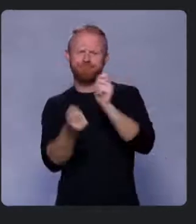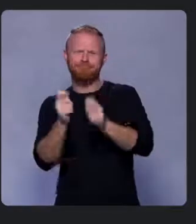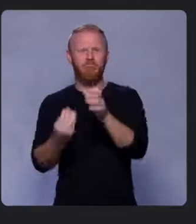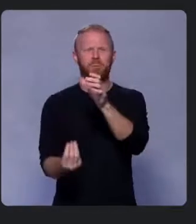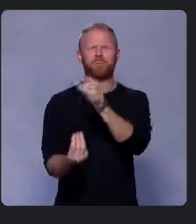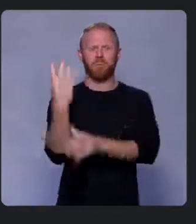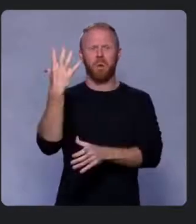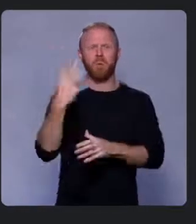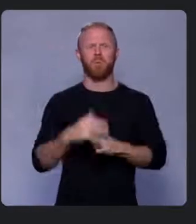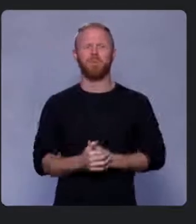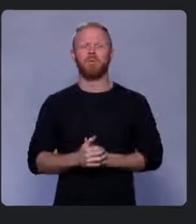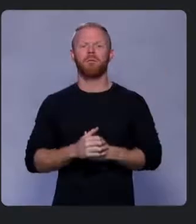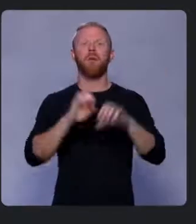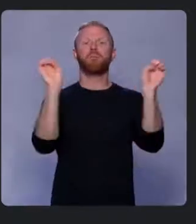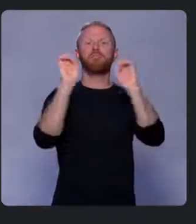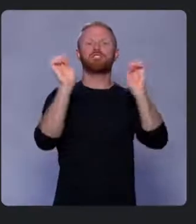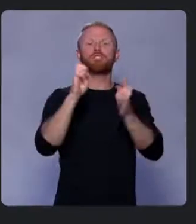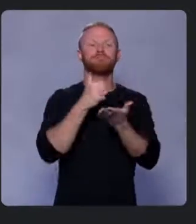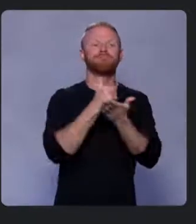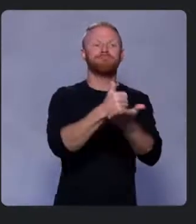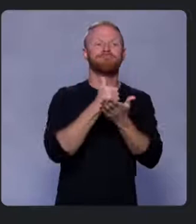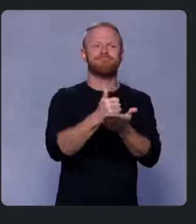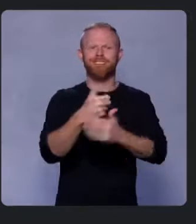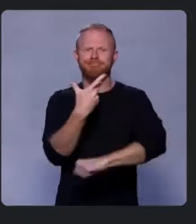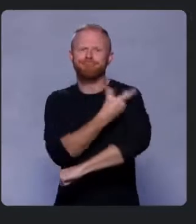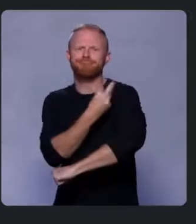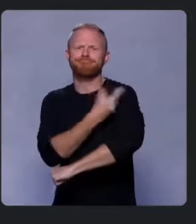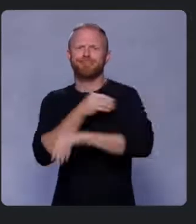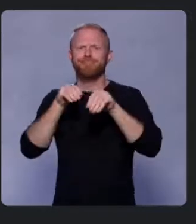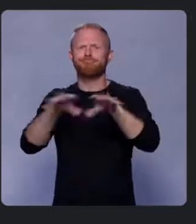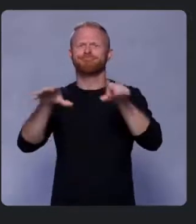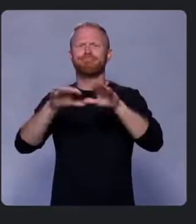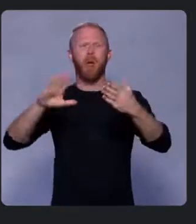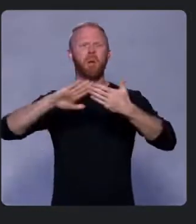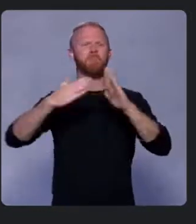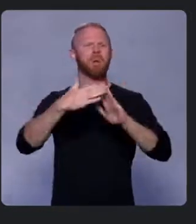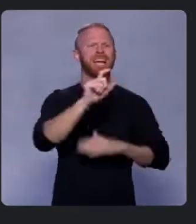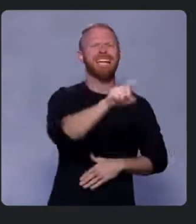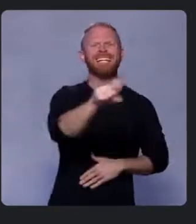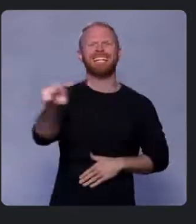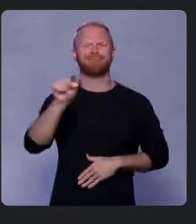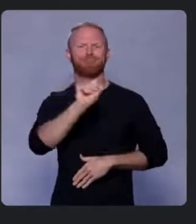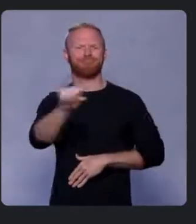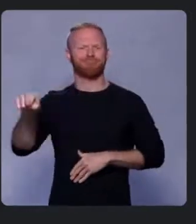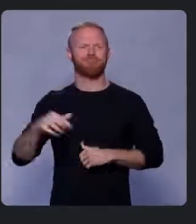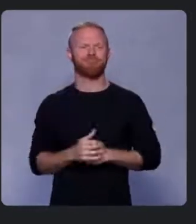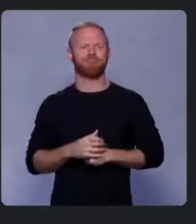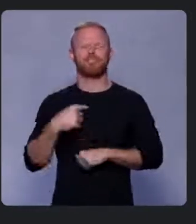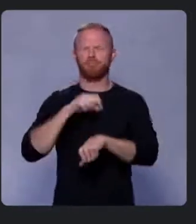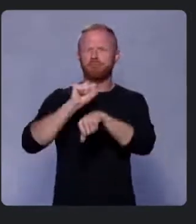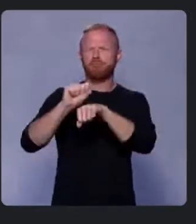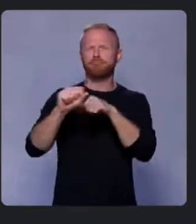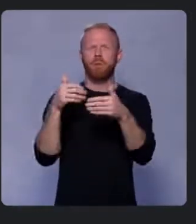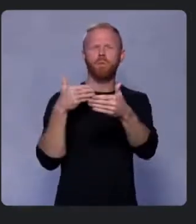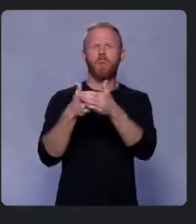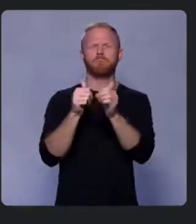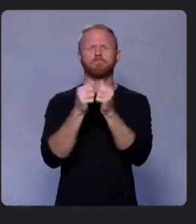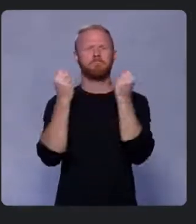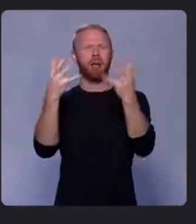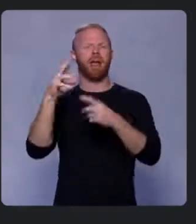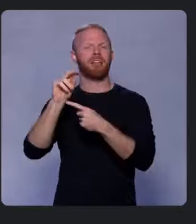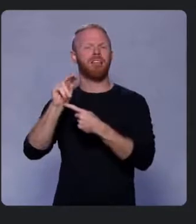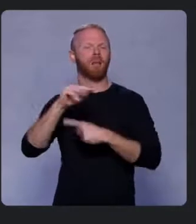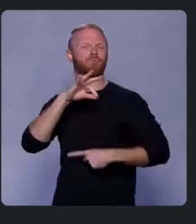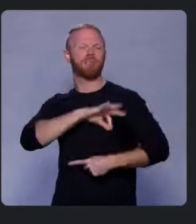get emergency relief and vaccines to communities in need. We work closely with many nonprofit organizations